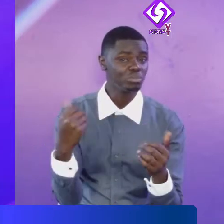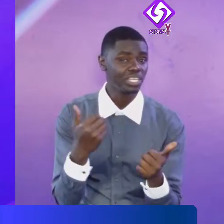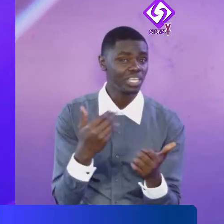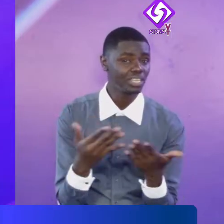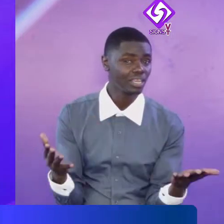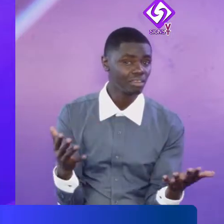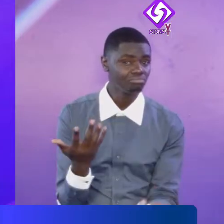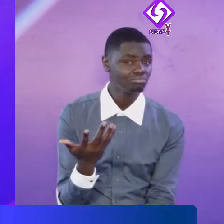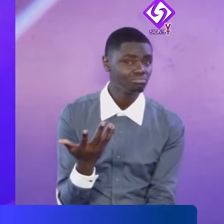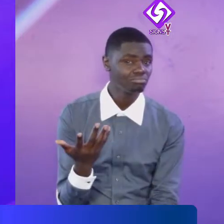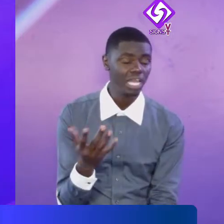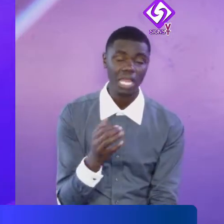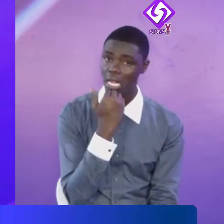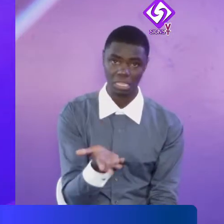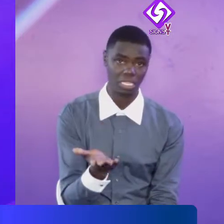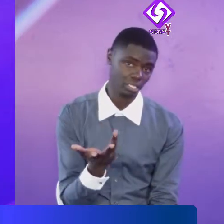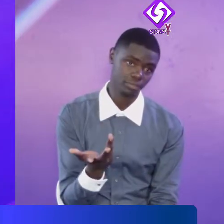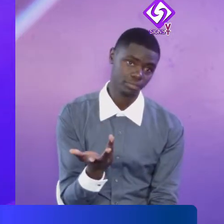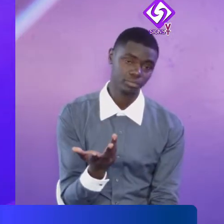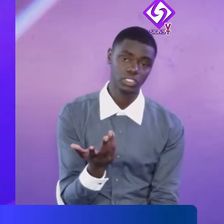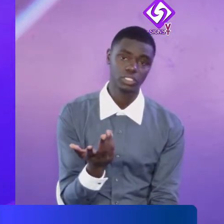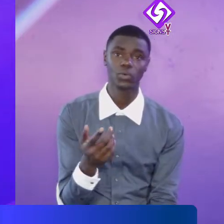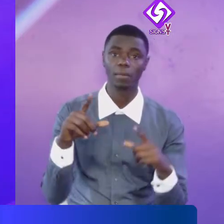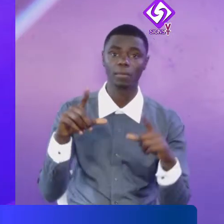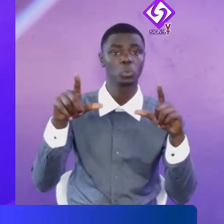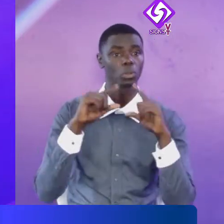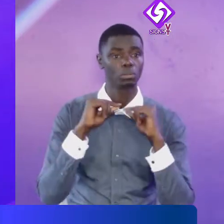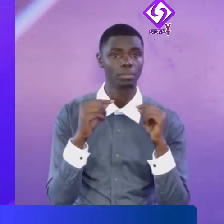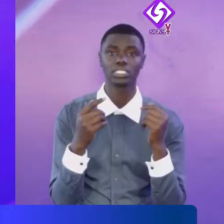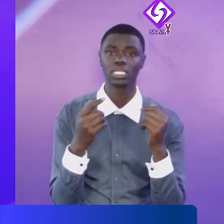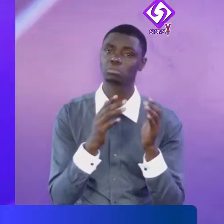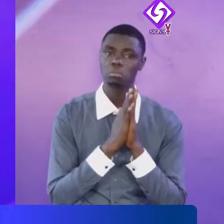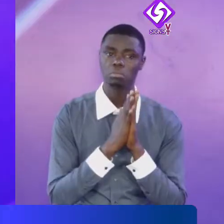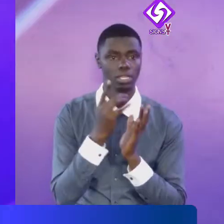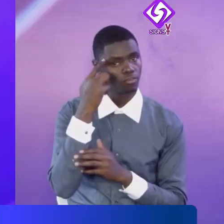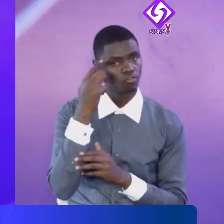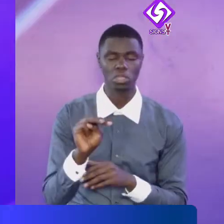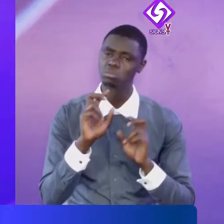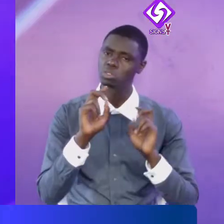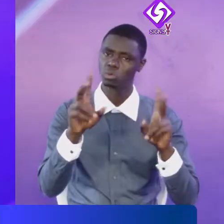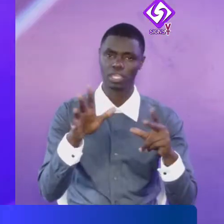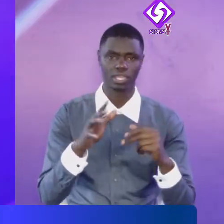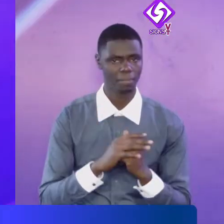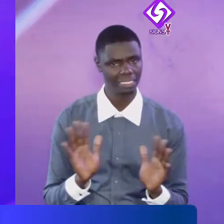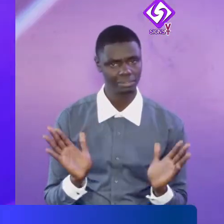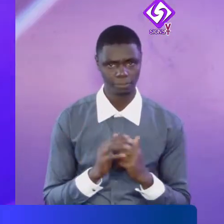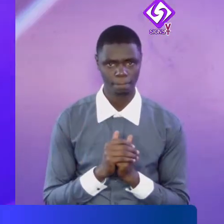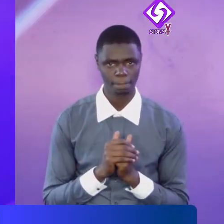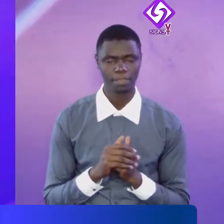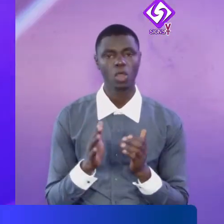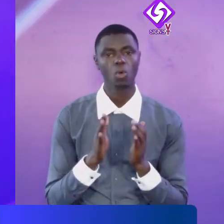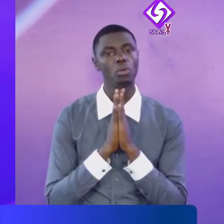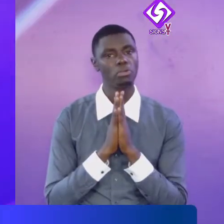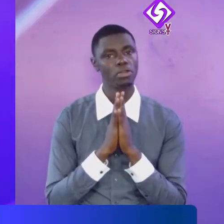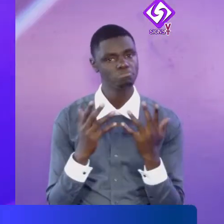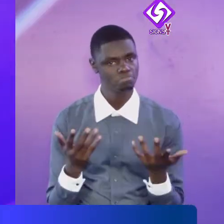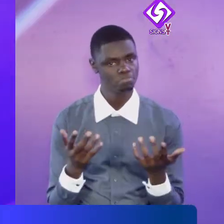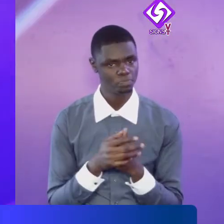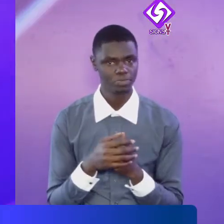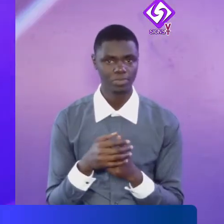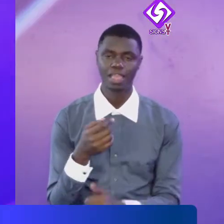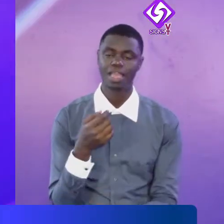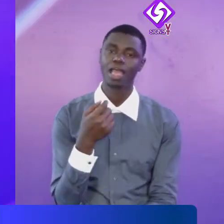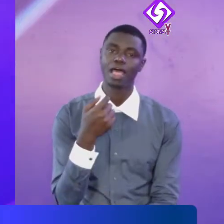family? He has told us, don't even pray for him, he's okay, isn't it? So we just pray that the